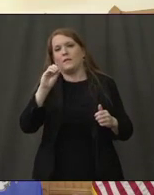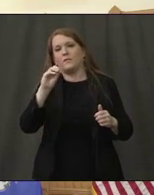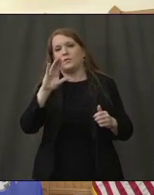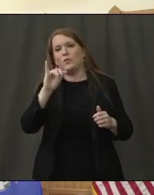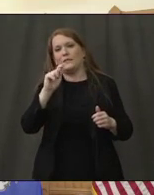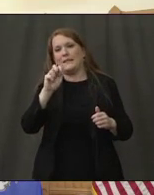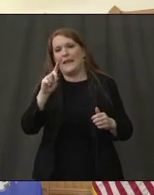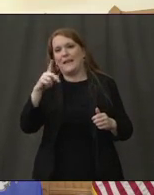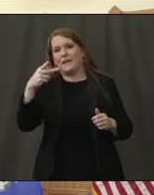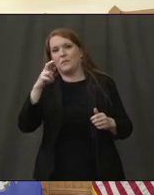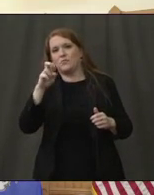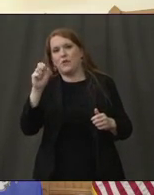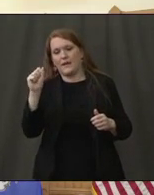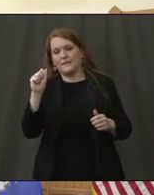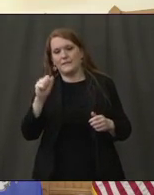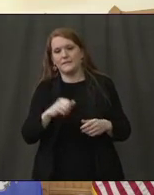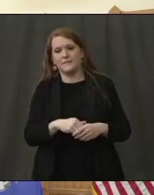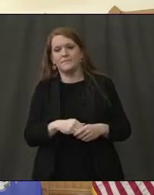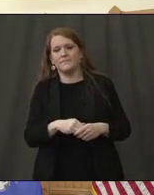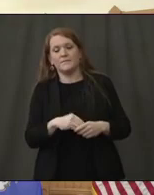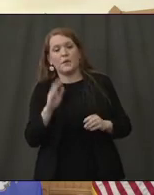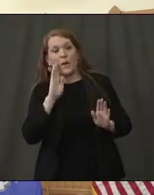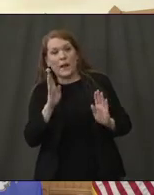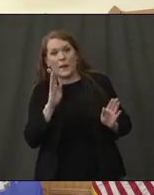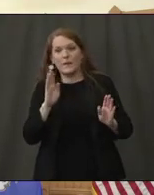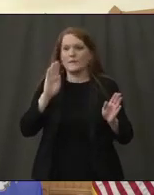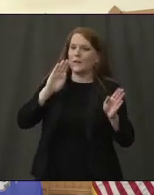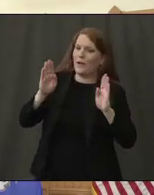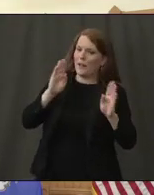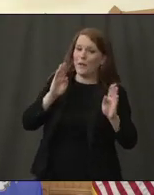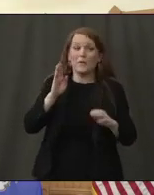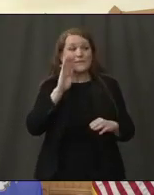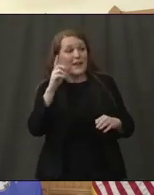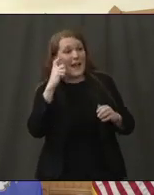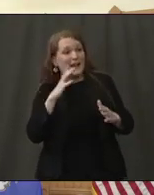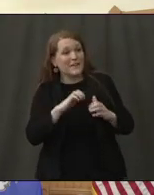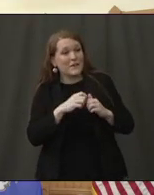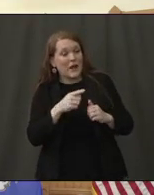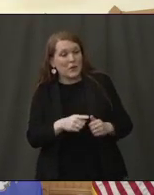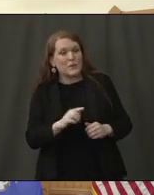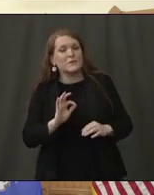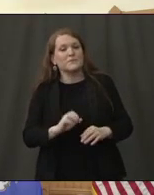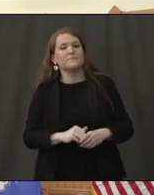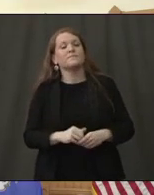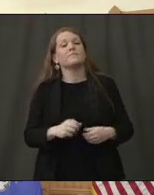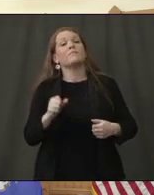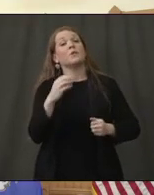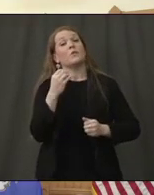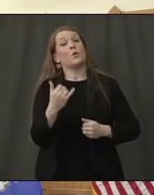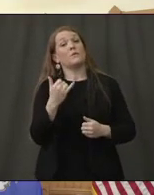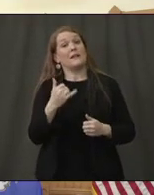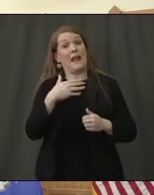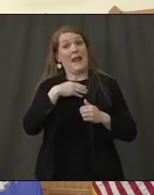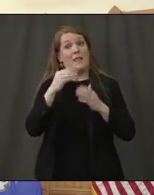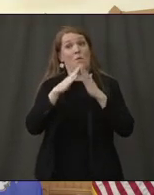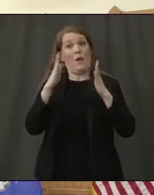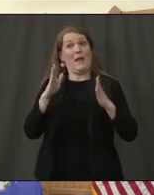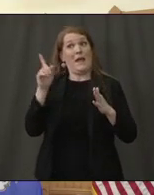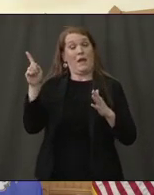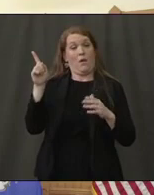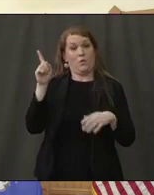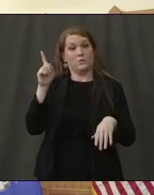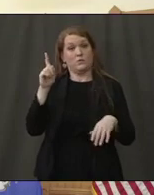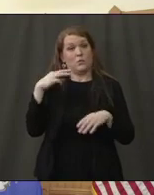Hello, can you hear me? Yes. Hi, Sue. Yes, ma'am. Hi, Governor, how are you? Today, the White House began issuing